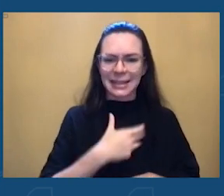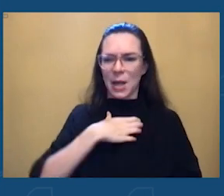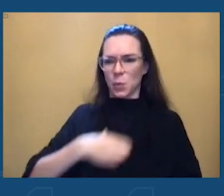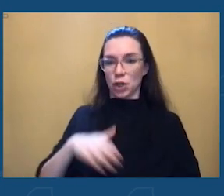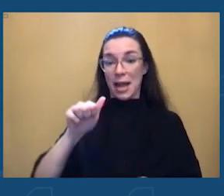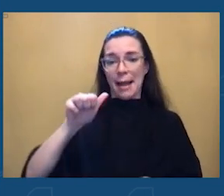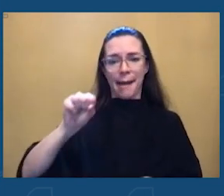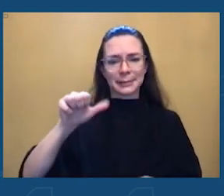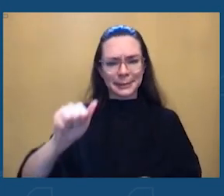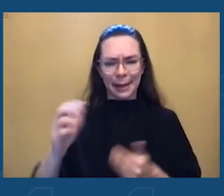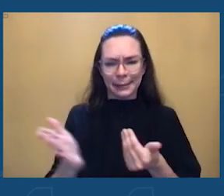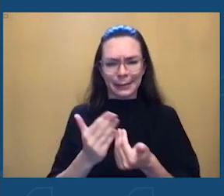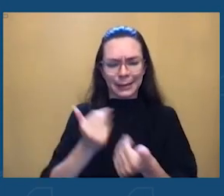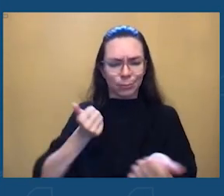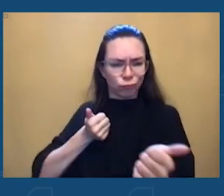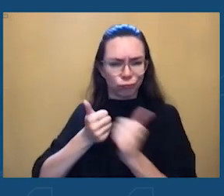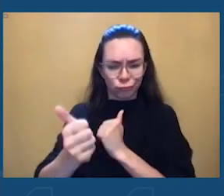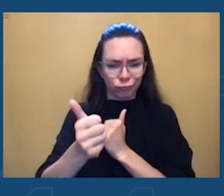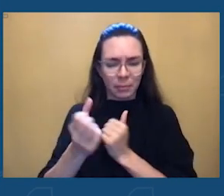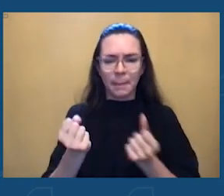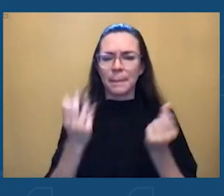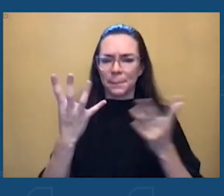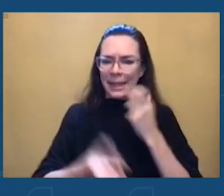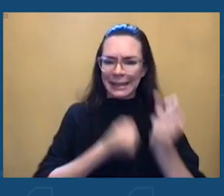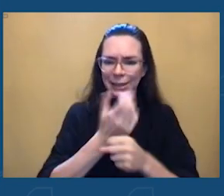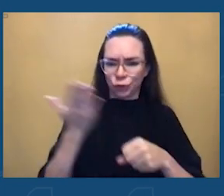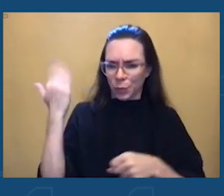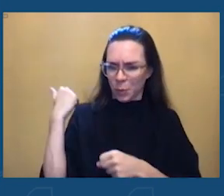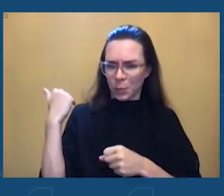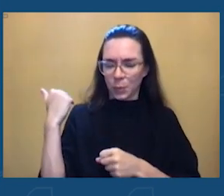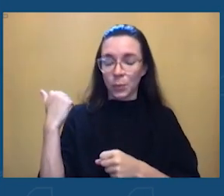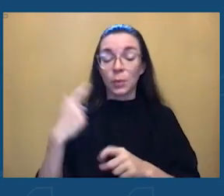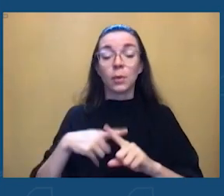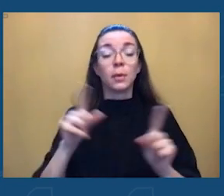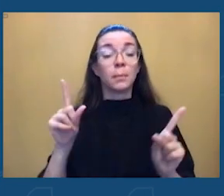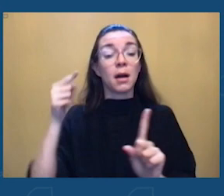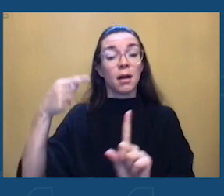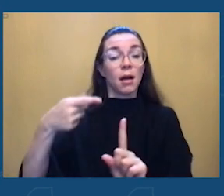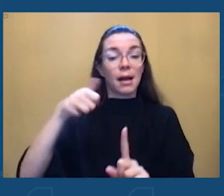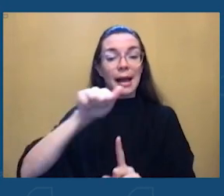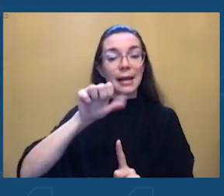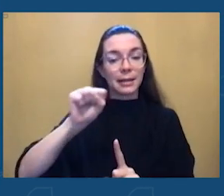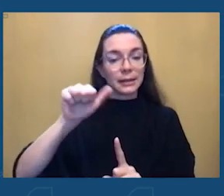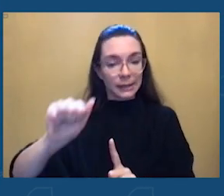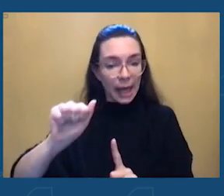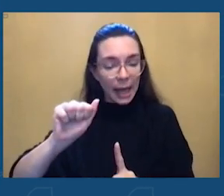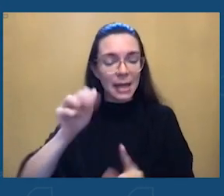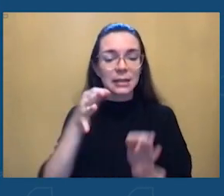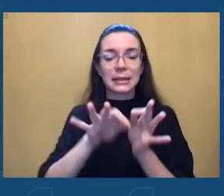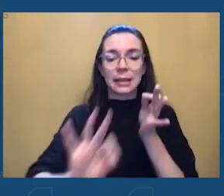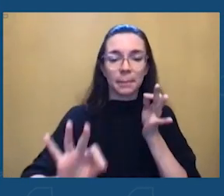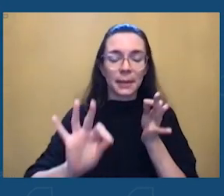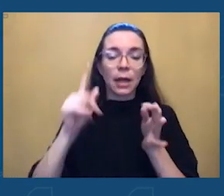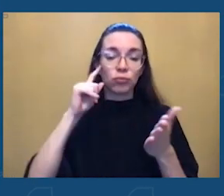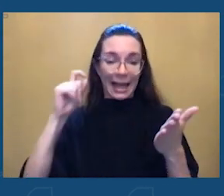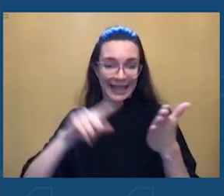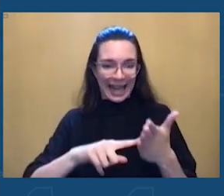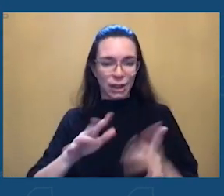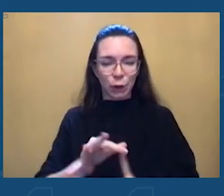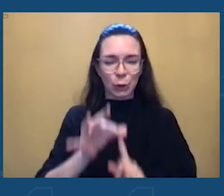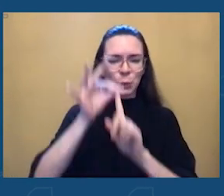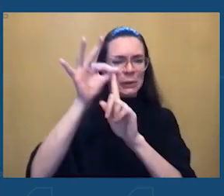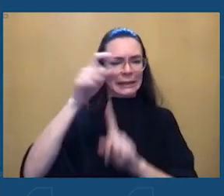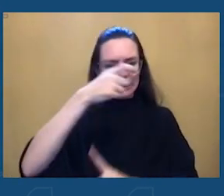through to passage some years ago. The ASA simply recognizes the very unique